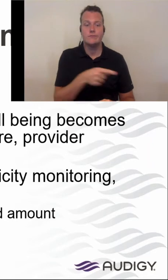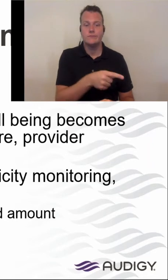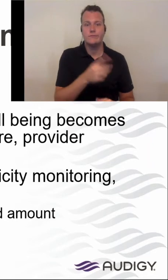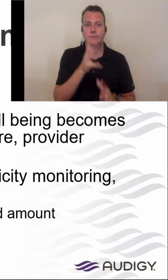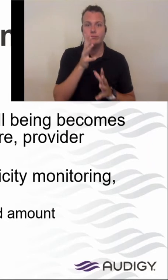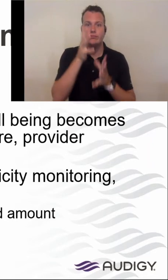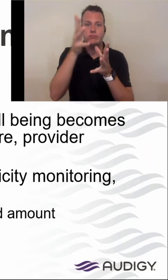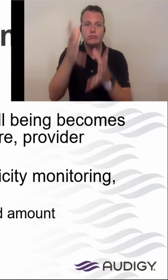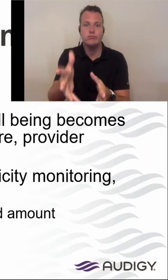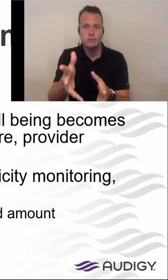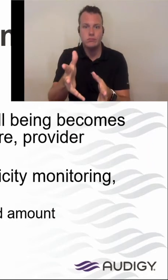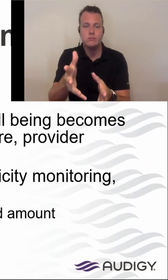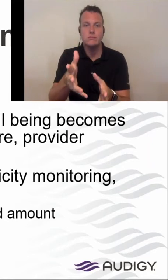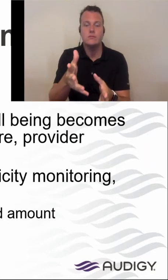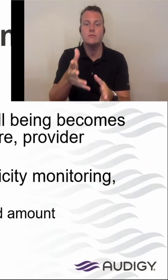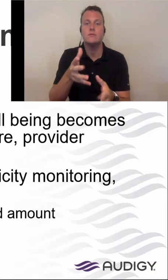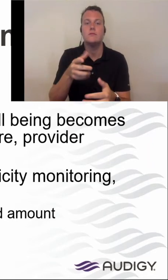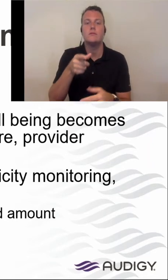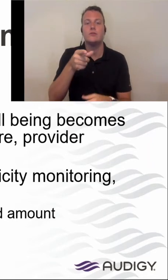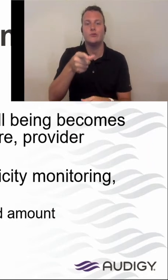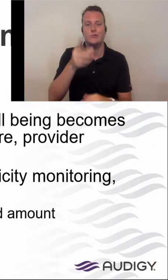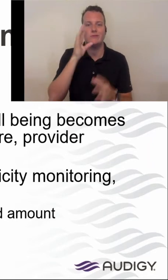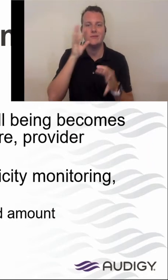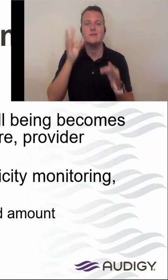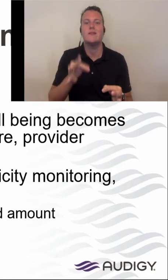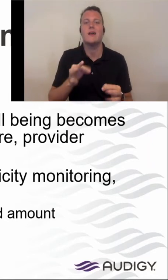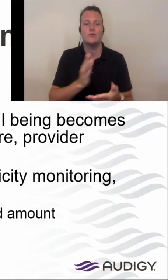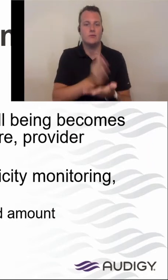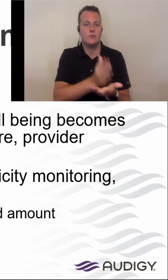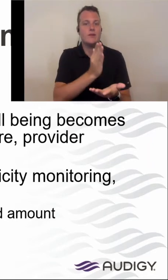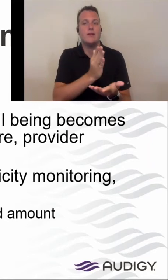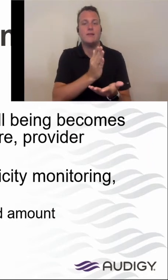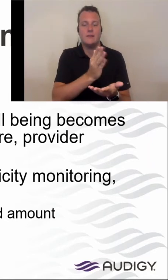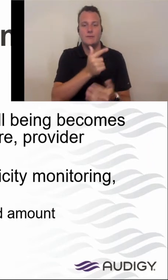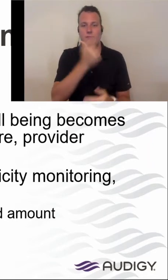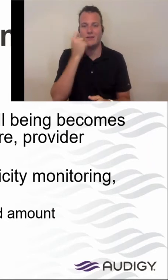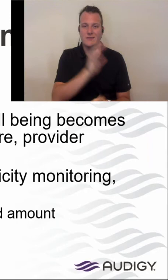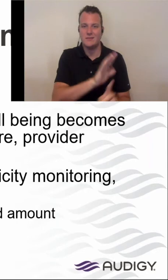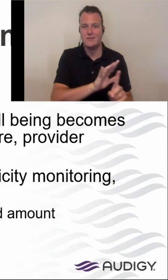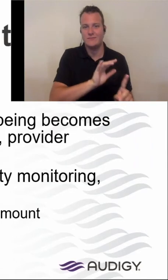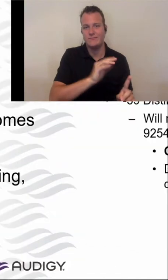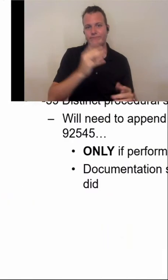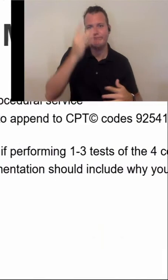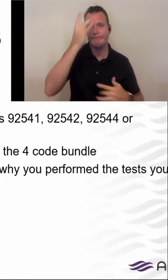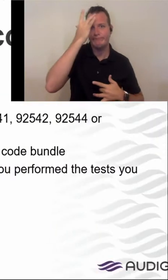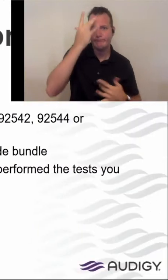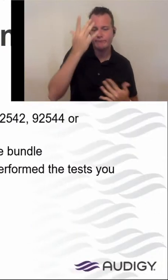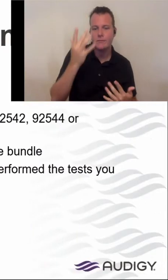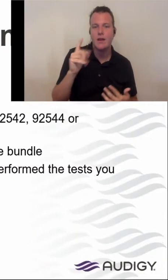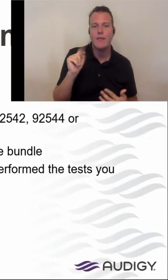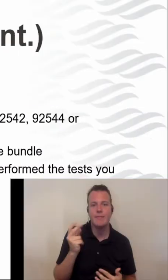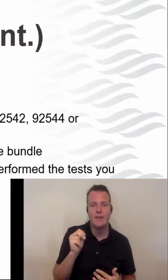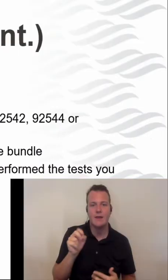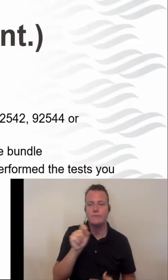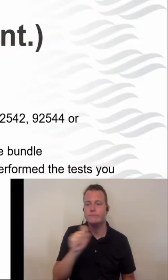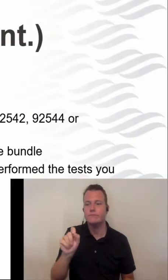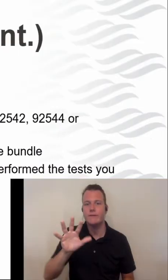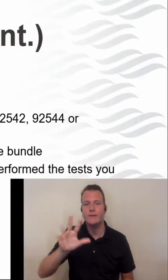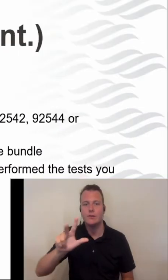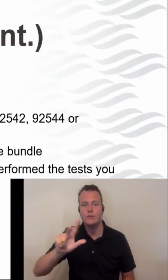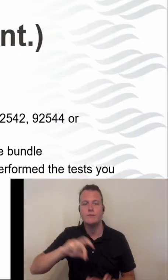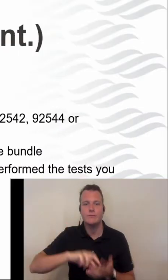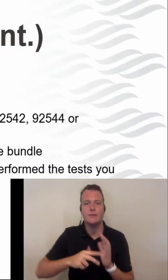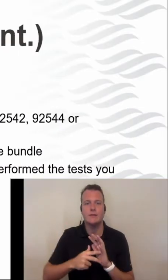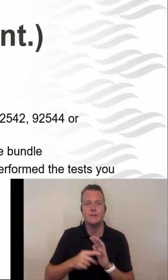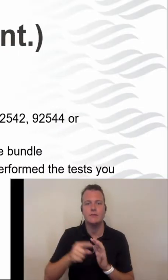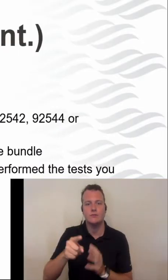you decide to terminate it because they're ill, then you could use the 53 modifier and you're going to get a reduction in what your payment